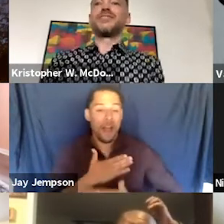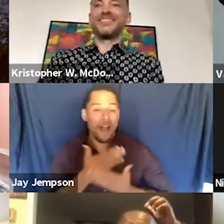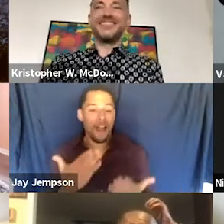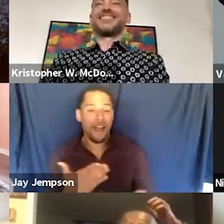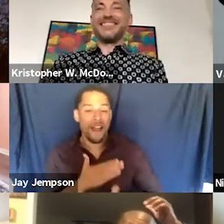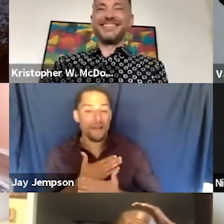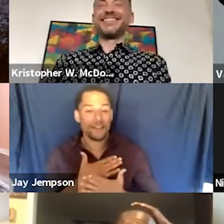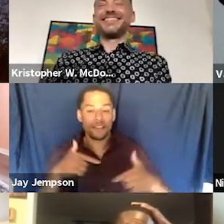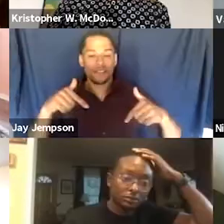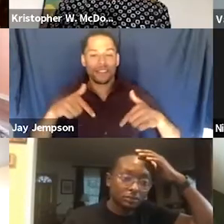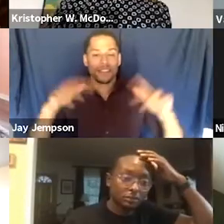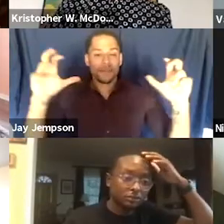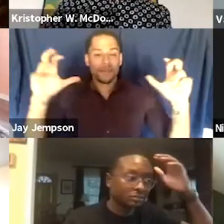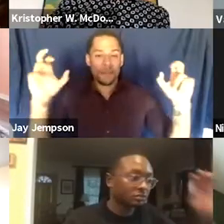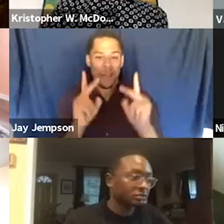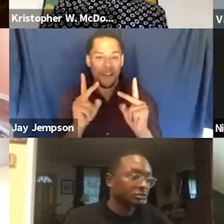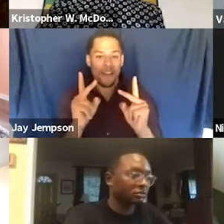it.